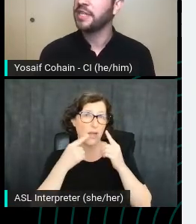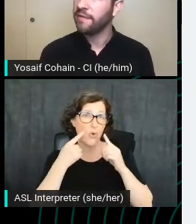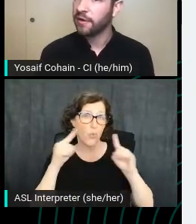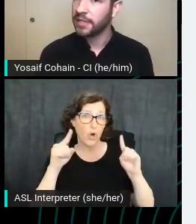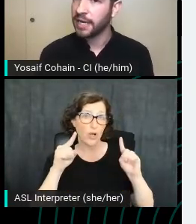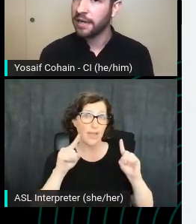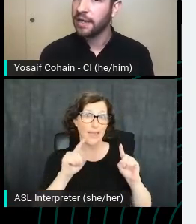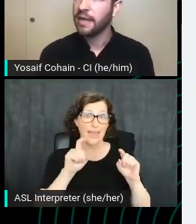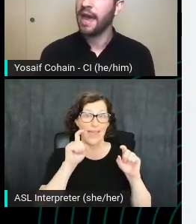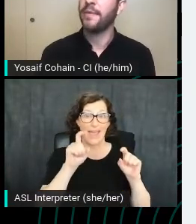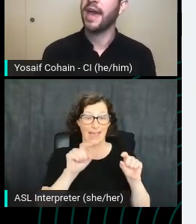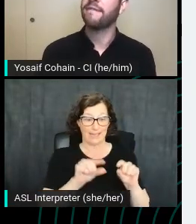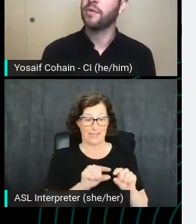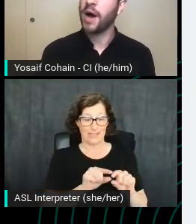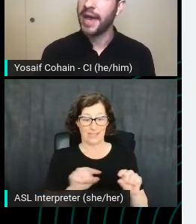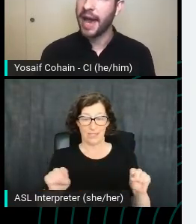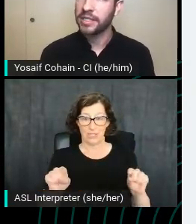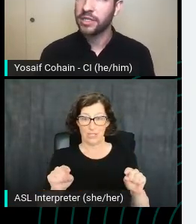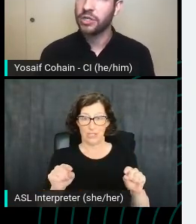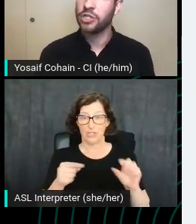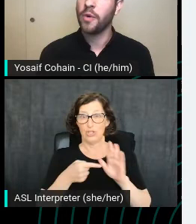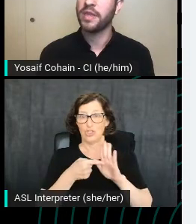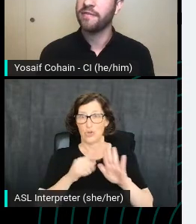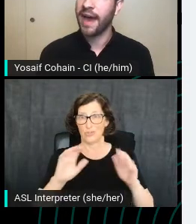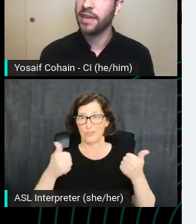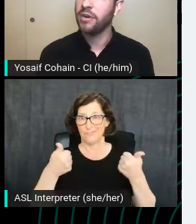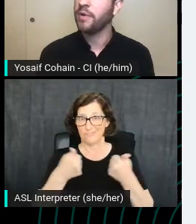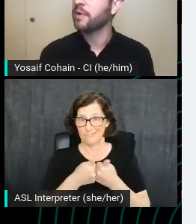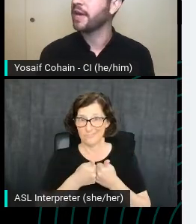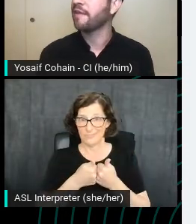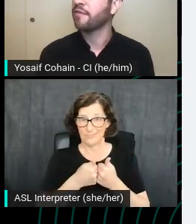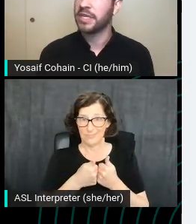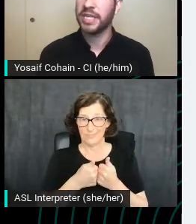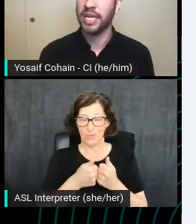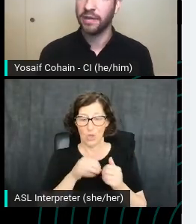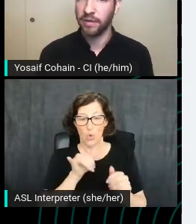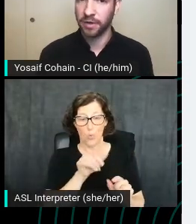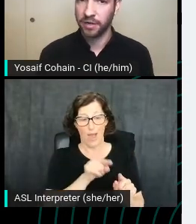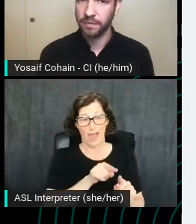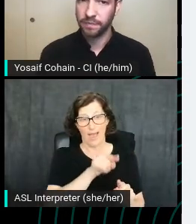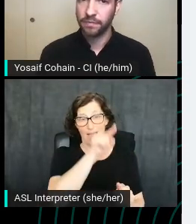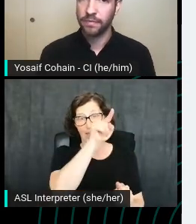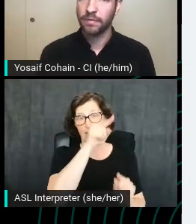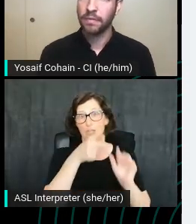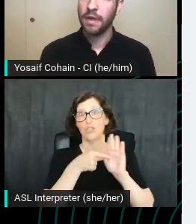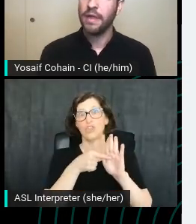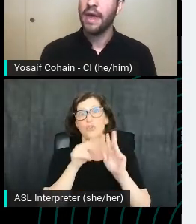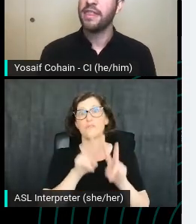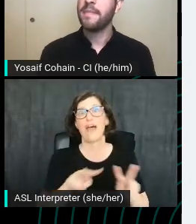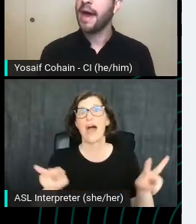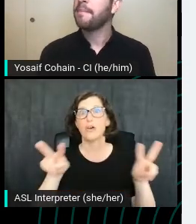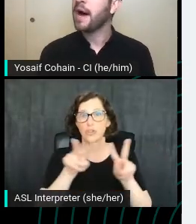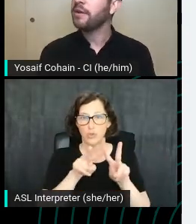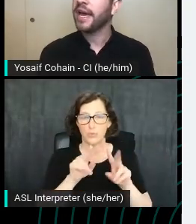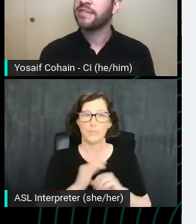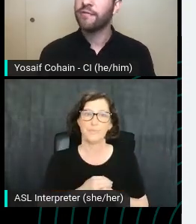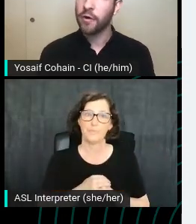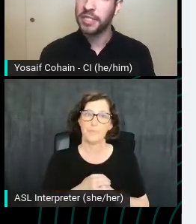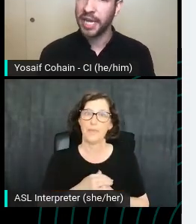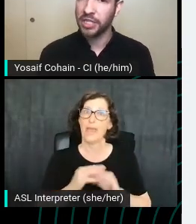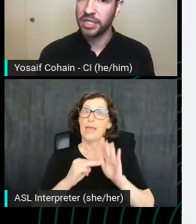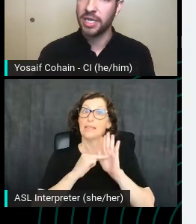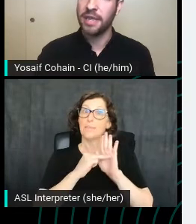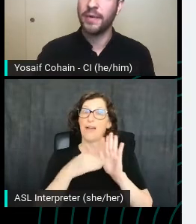shows difficulty, and we have the y-axis showing the value we would get from the stage of the work. And the model has